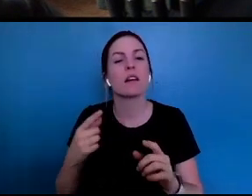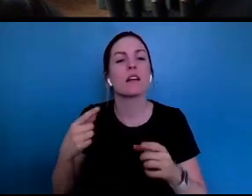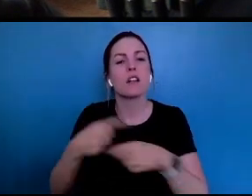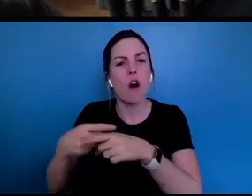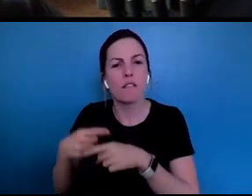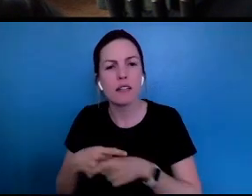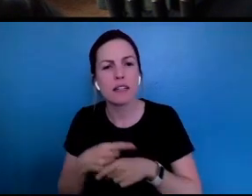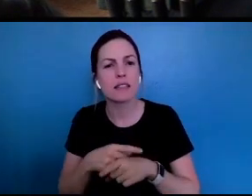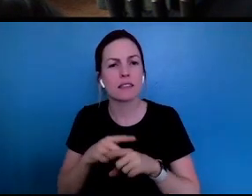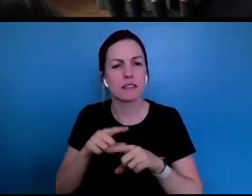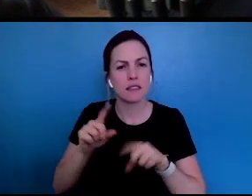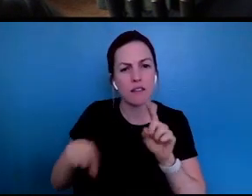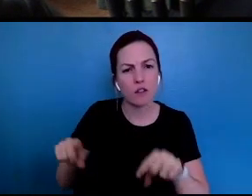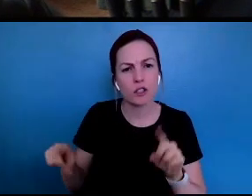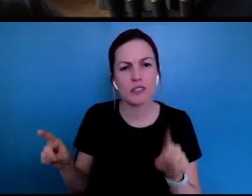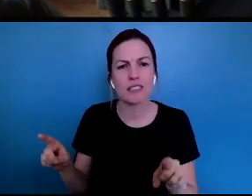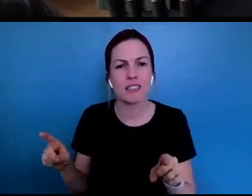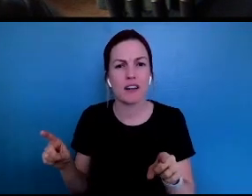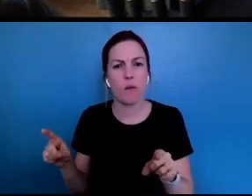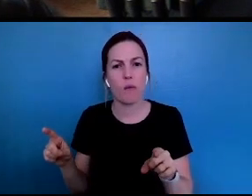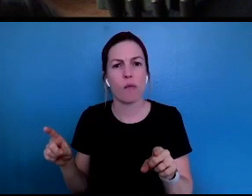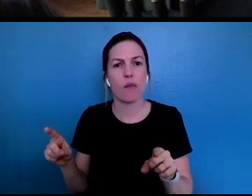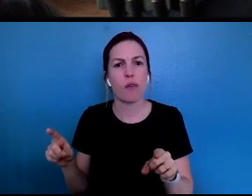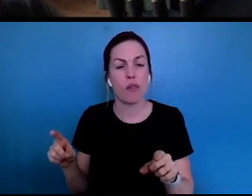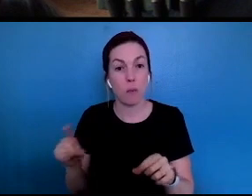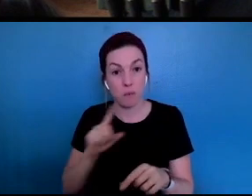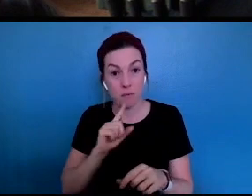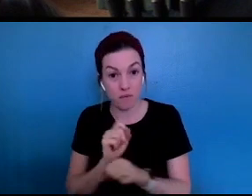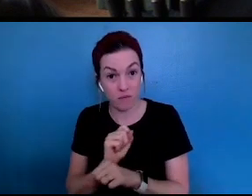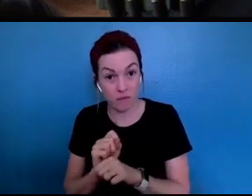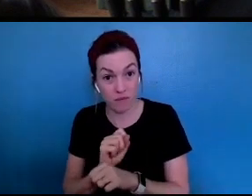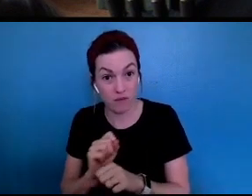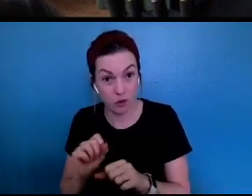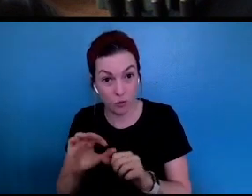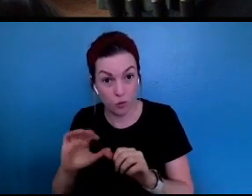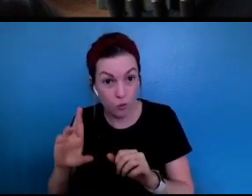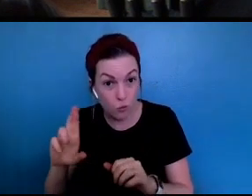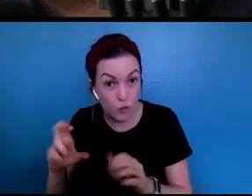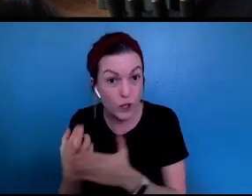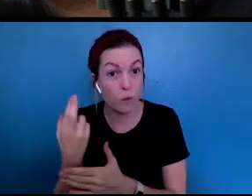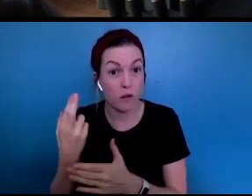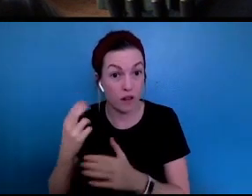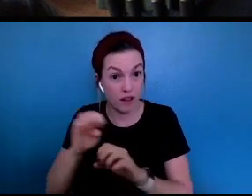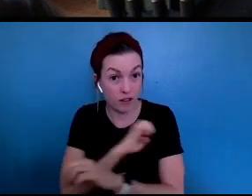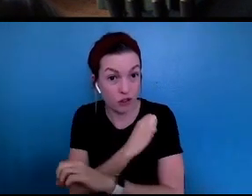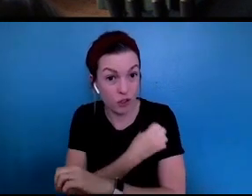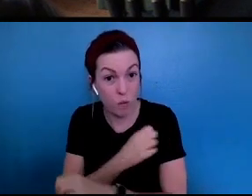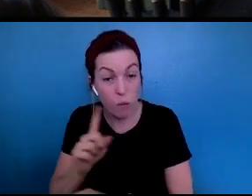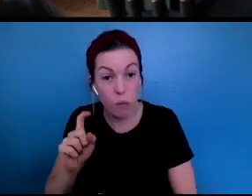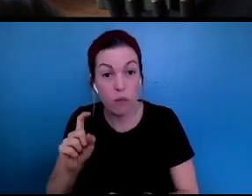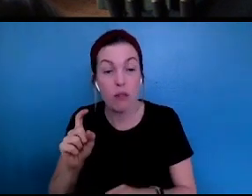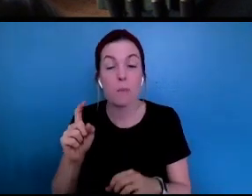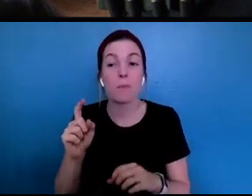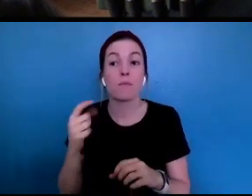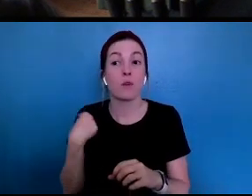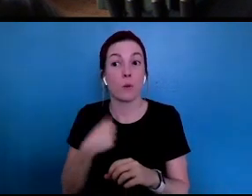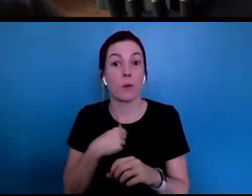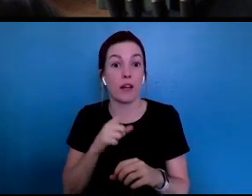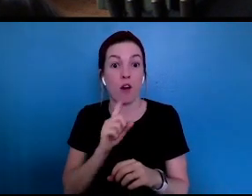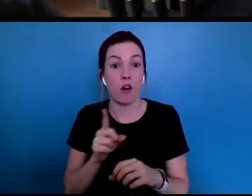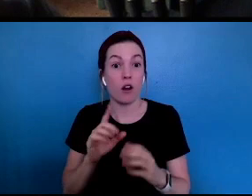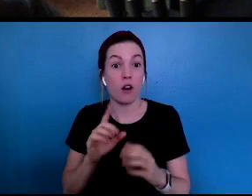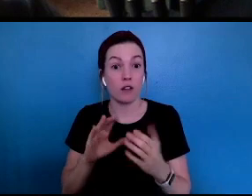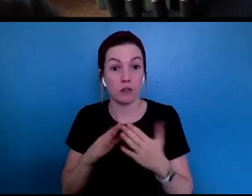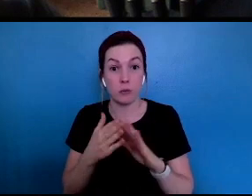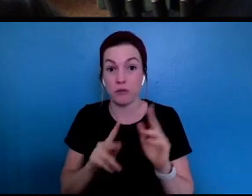a non-renewable energy? Do we just become a community of people who are so, you